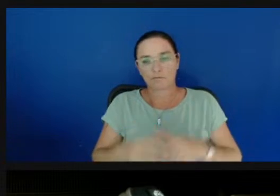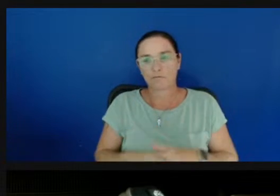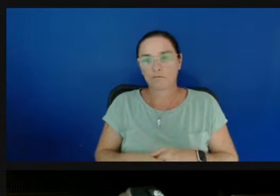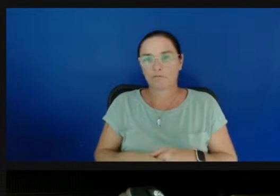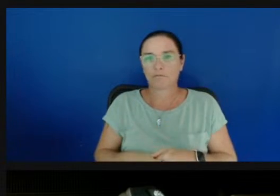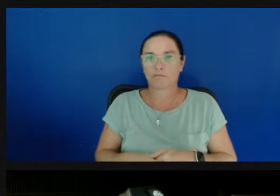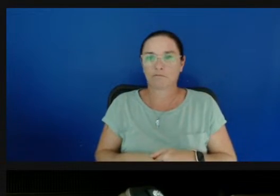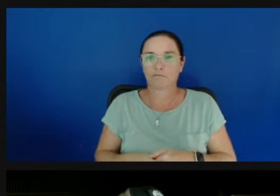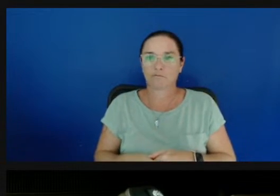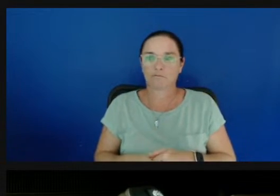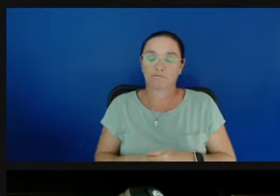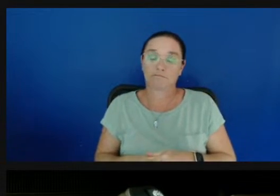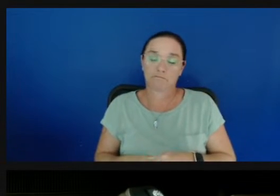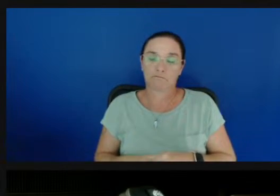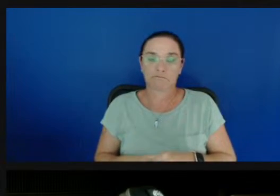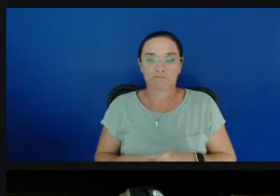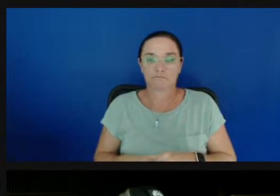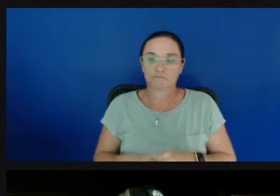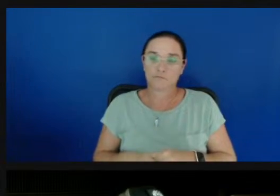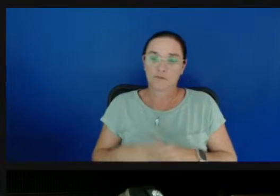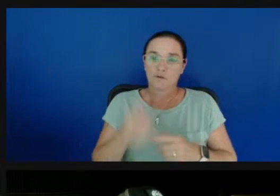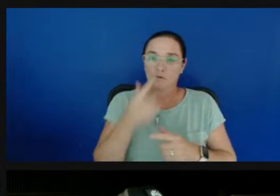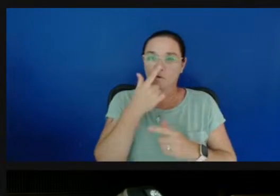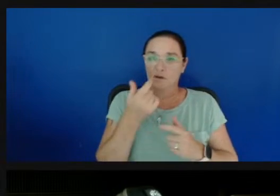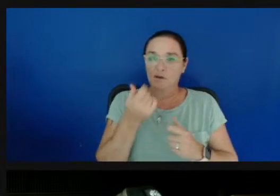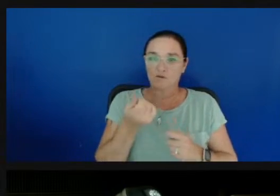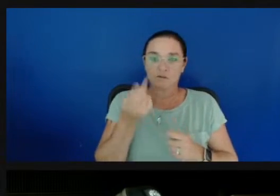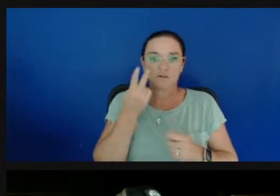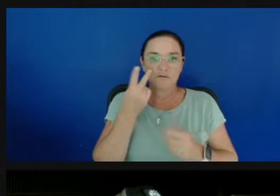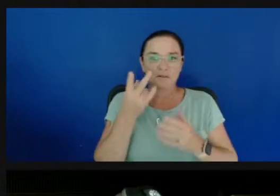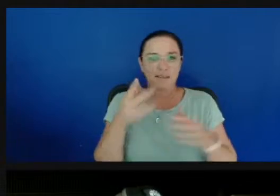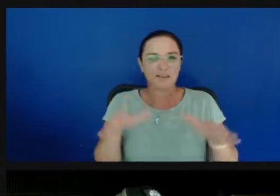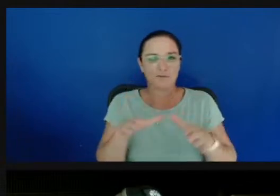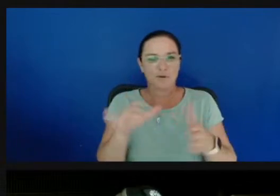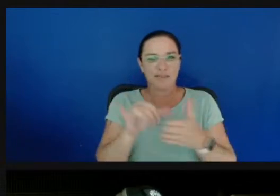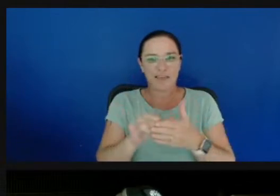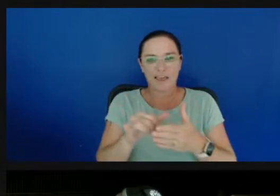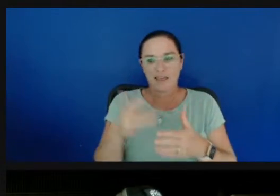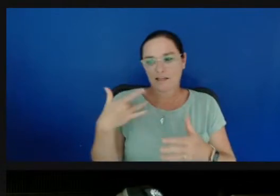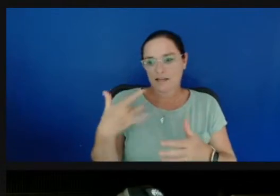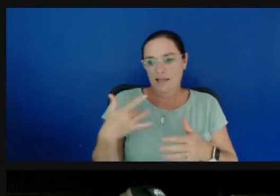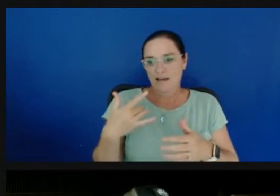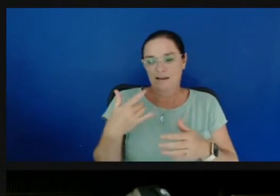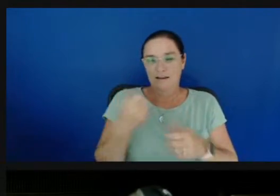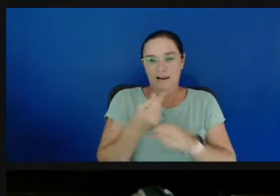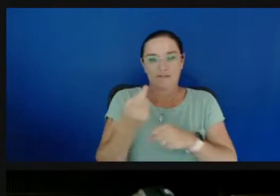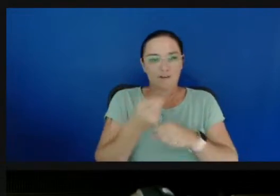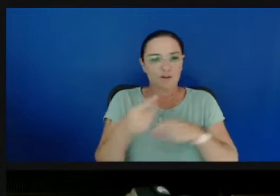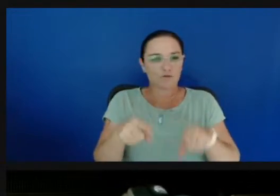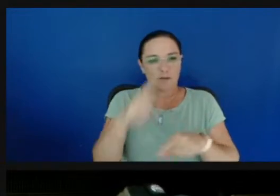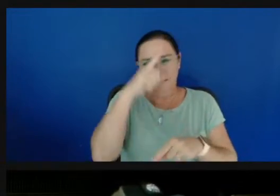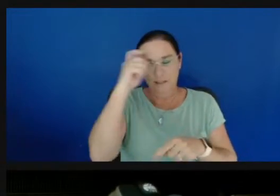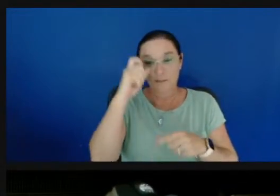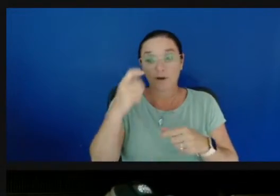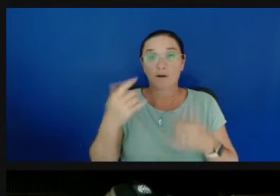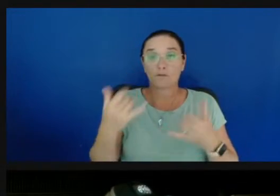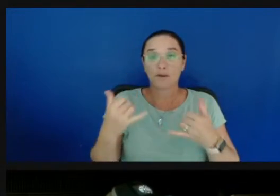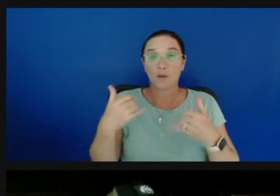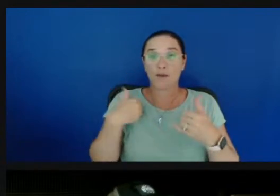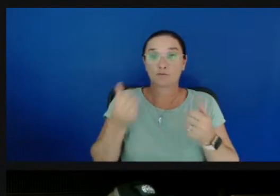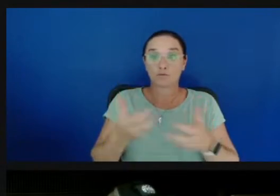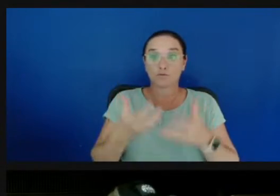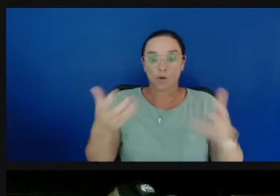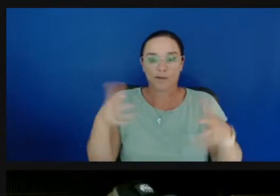gravity. So pretty cool to see them do that. They often do this every summer. And with so much action on the volcano, underground on the volcano as